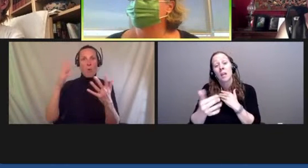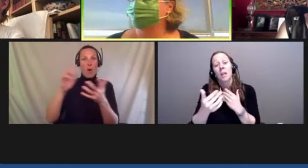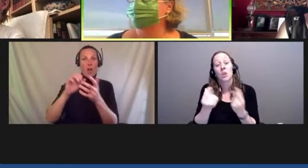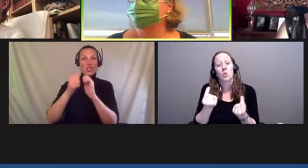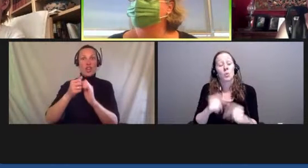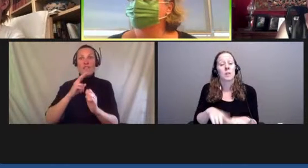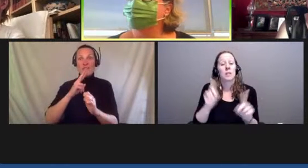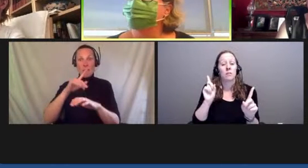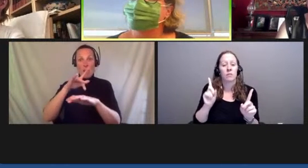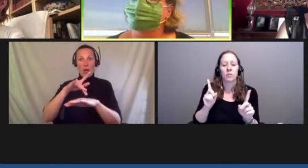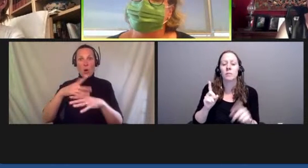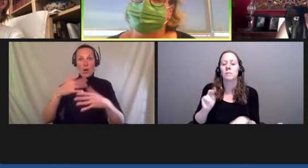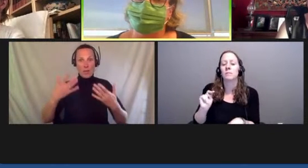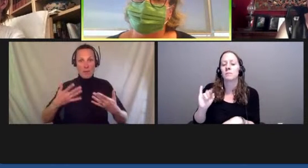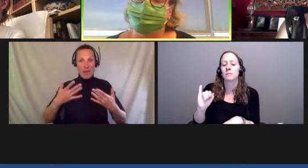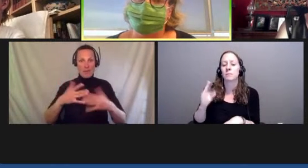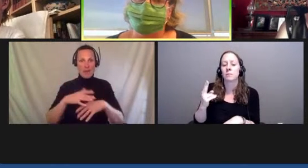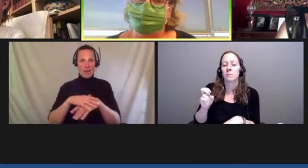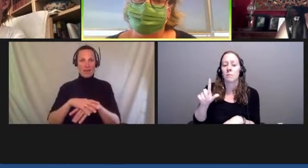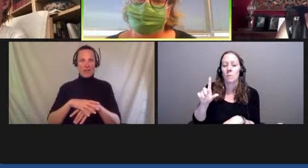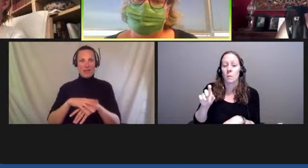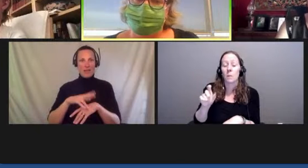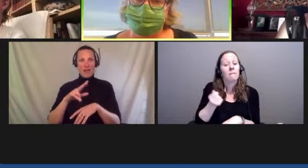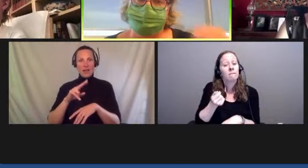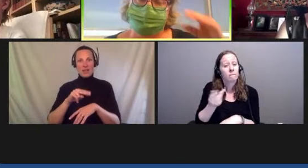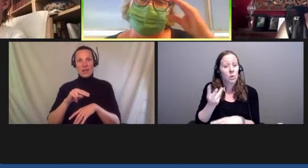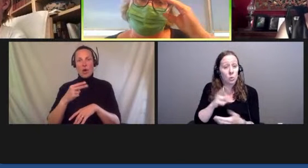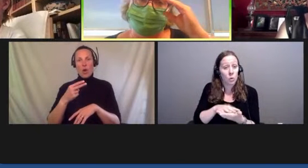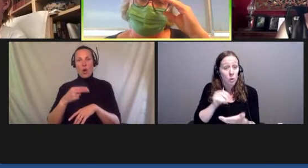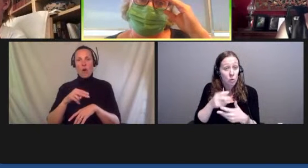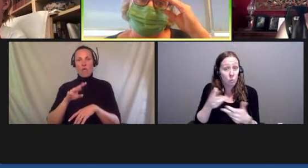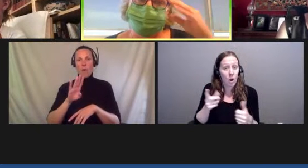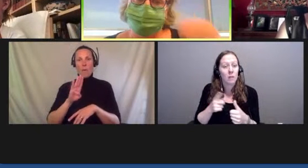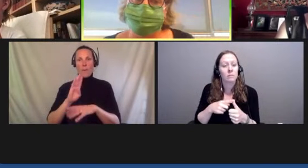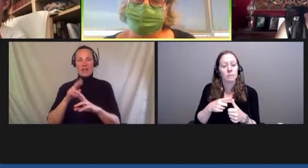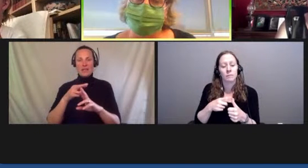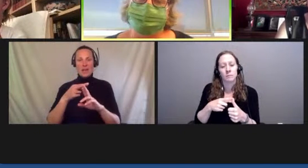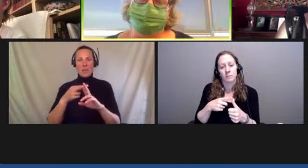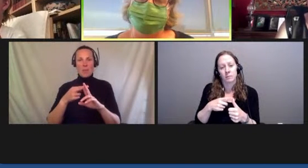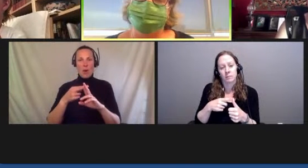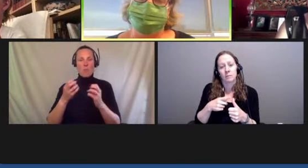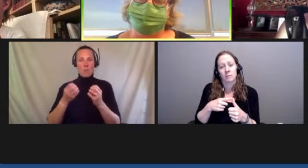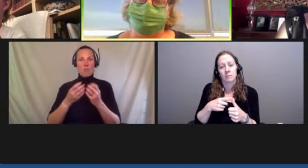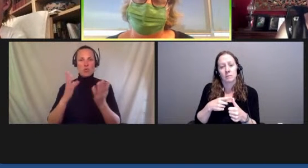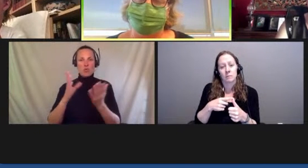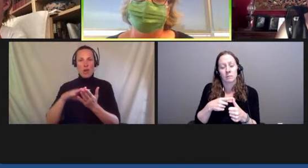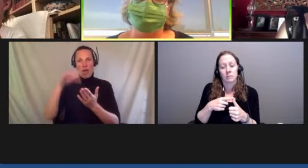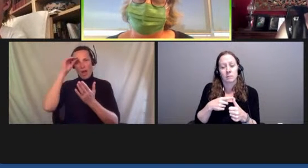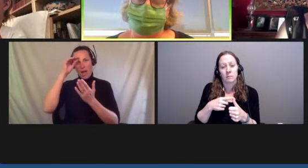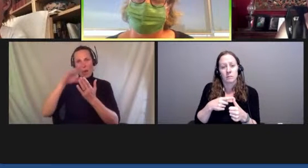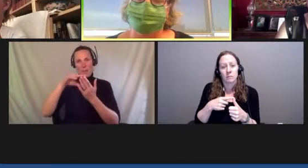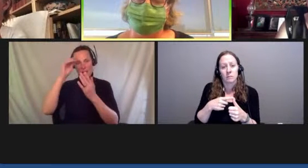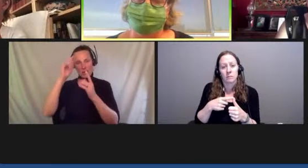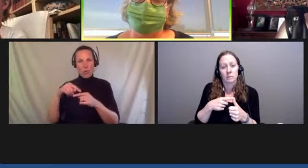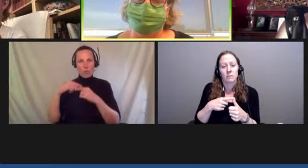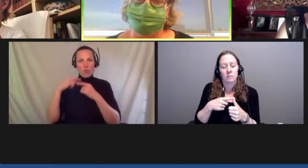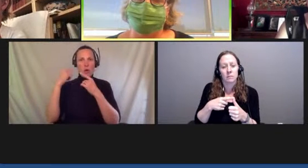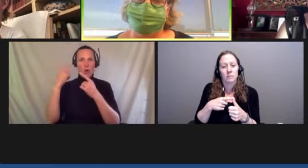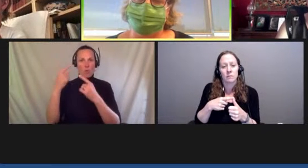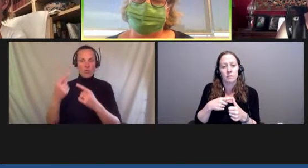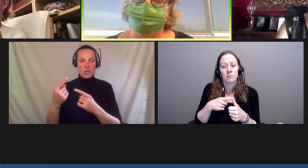I would say, Councillor, a couple of different lessons learned. I think one of them being the details in the put or pay. So I think that might